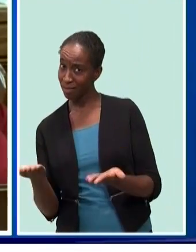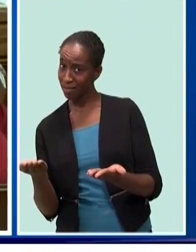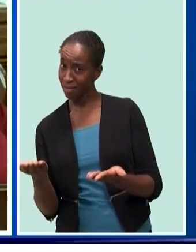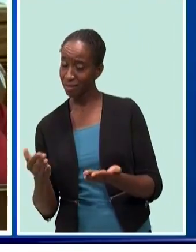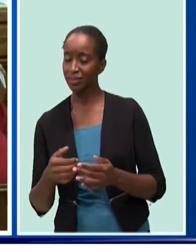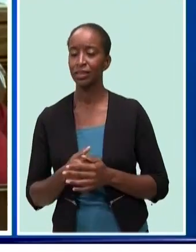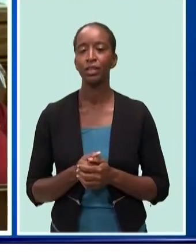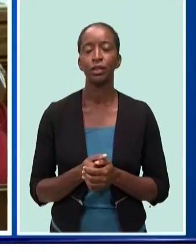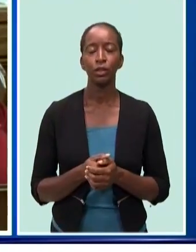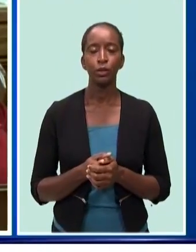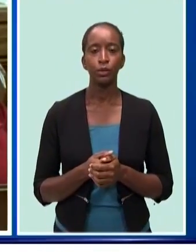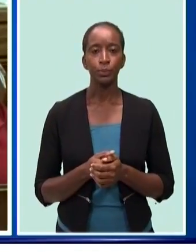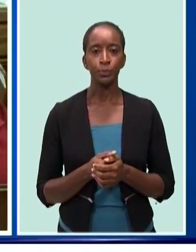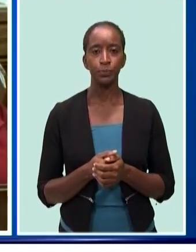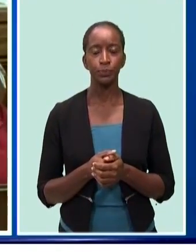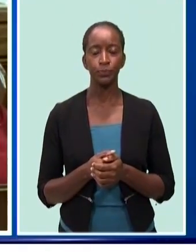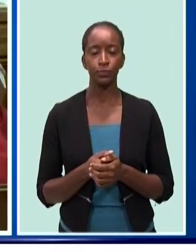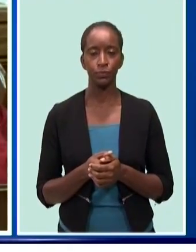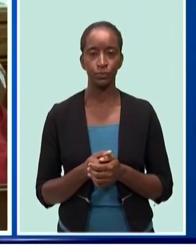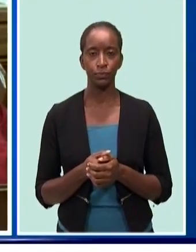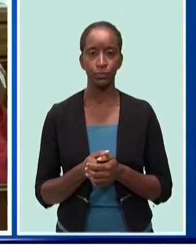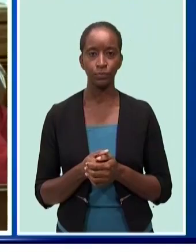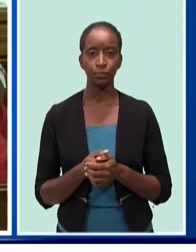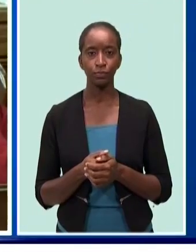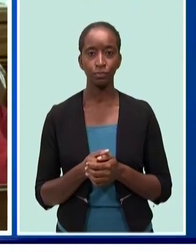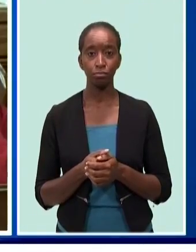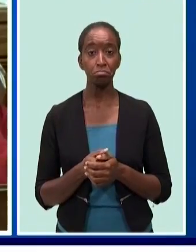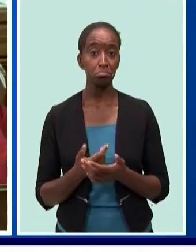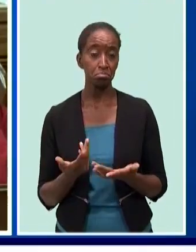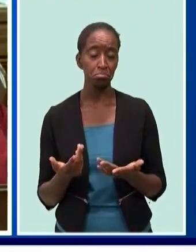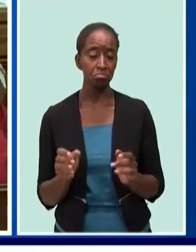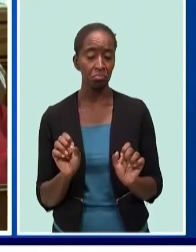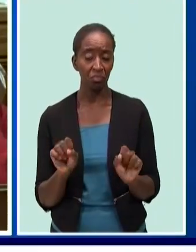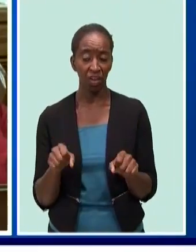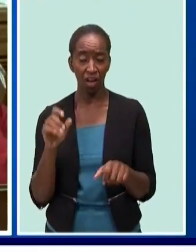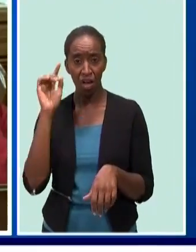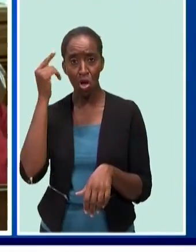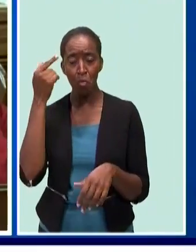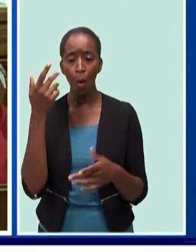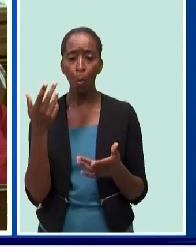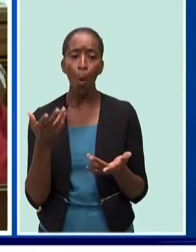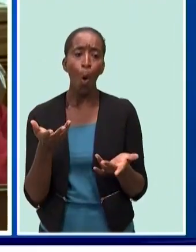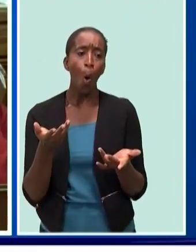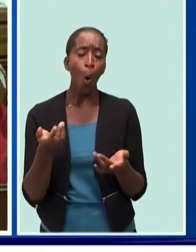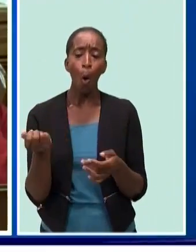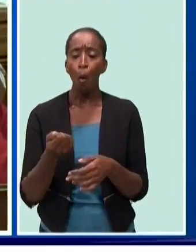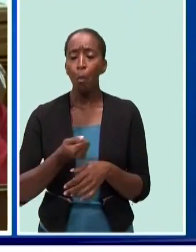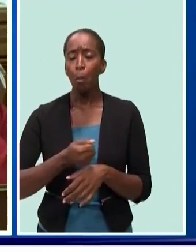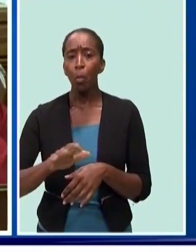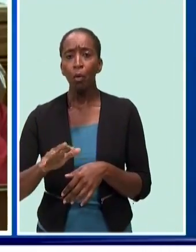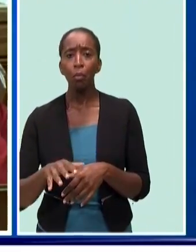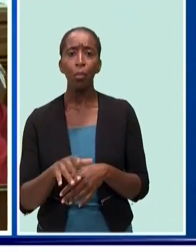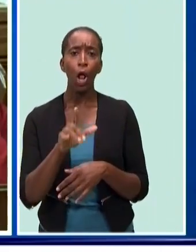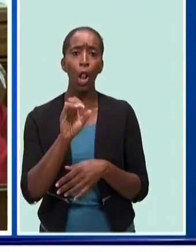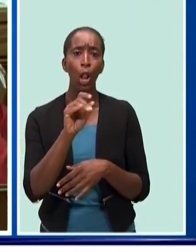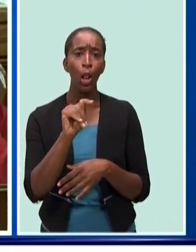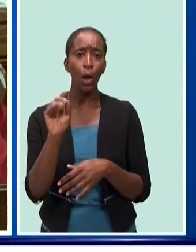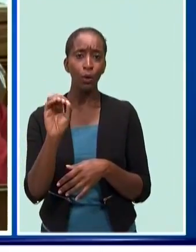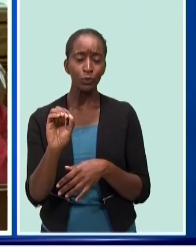You cannot sneak it in by not mentioning its name.